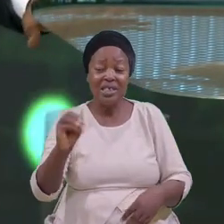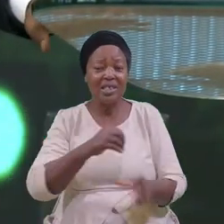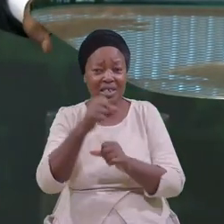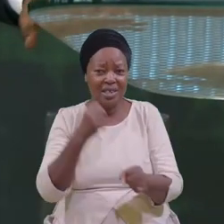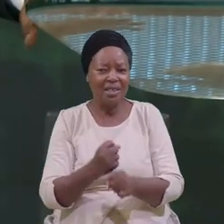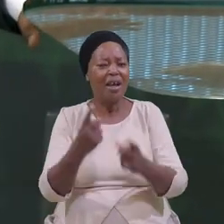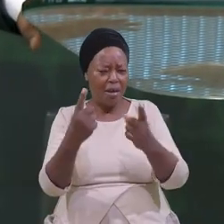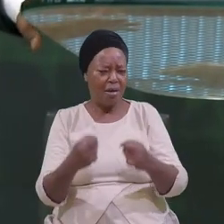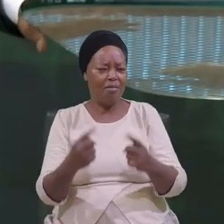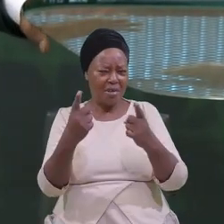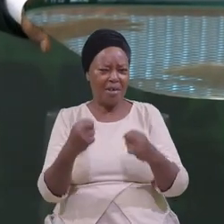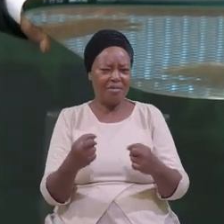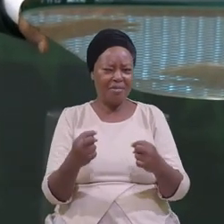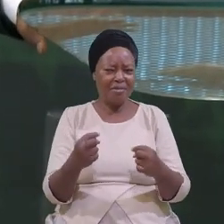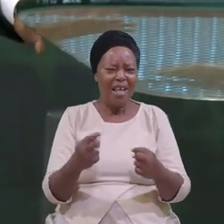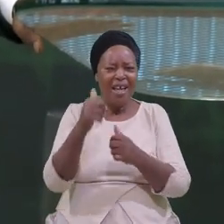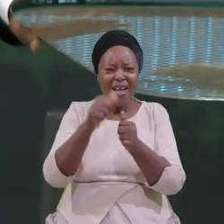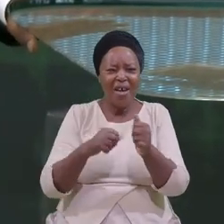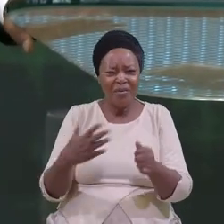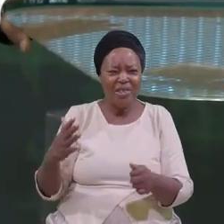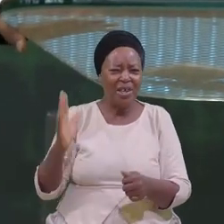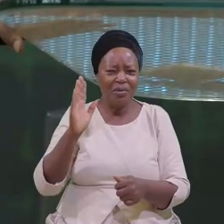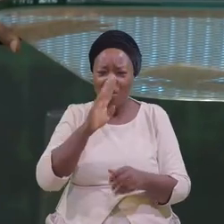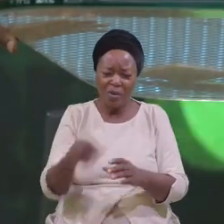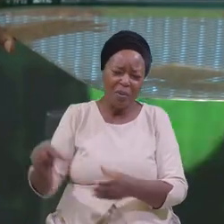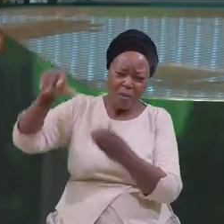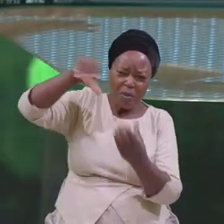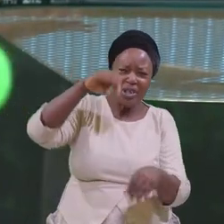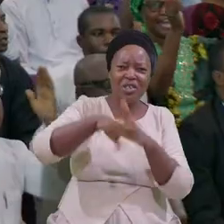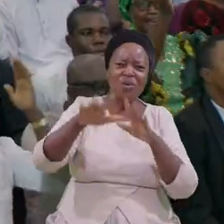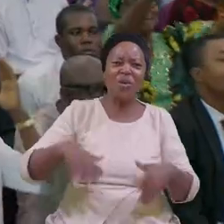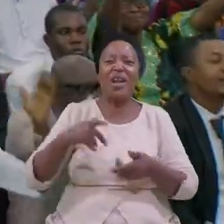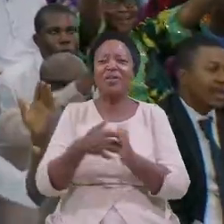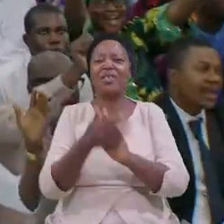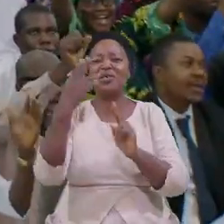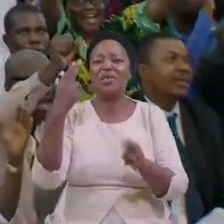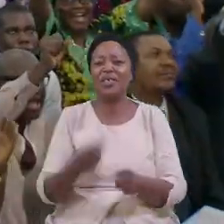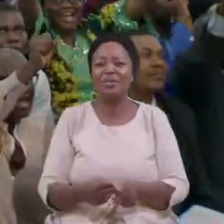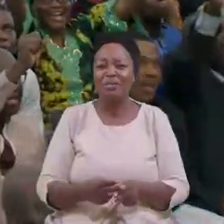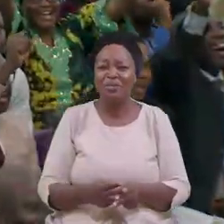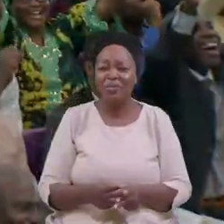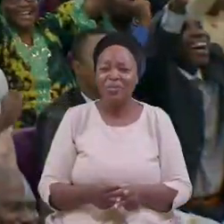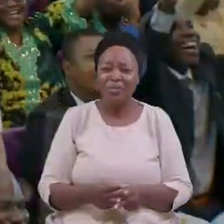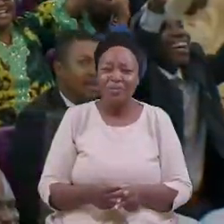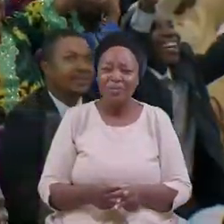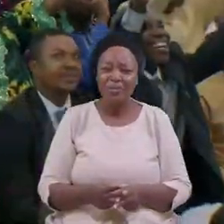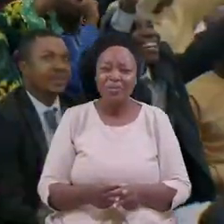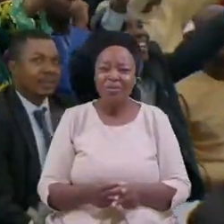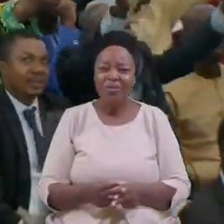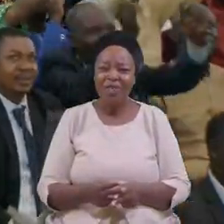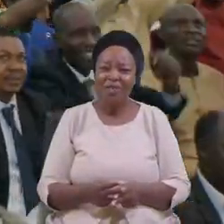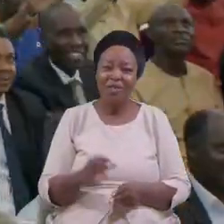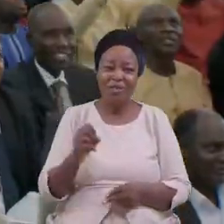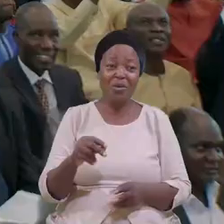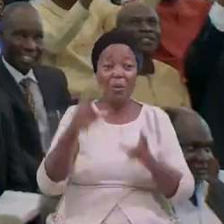Come, come. Everything will be poured into your life. And so Moses